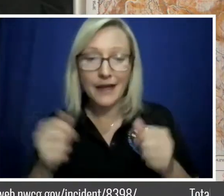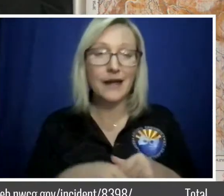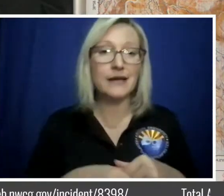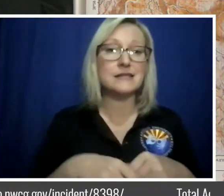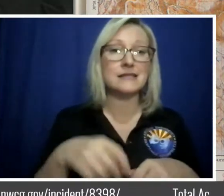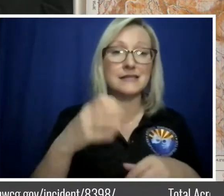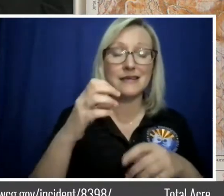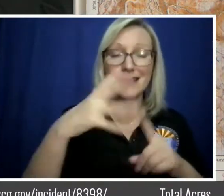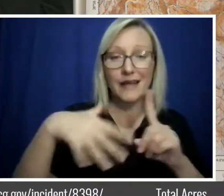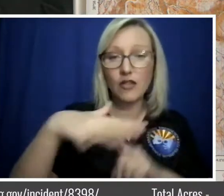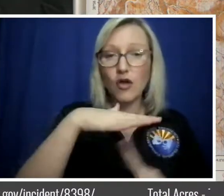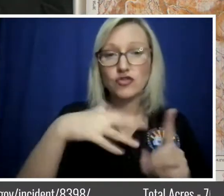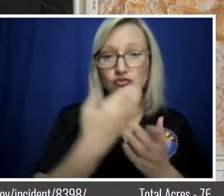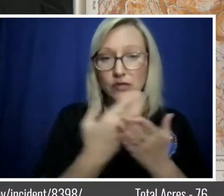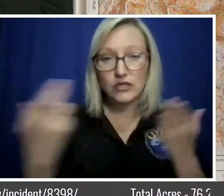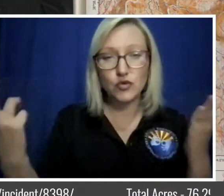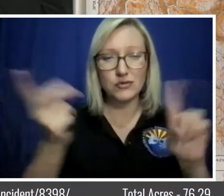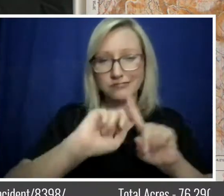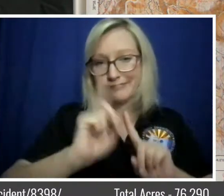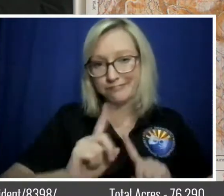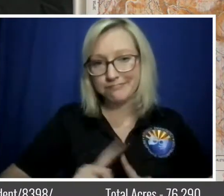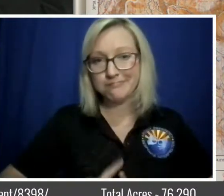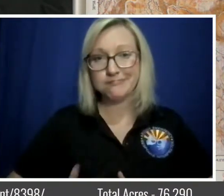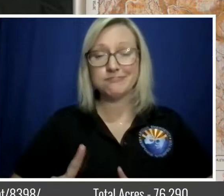that this fire has